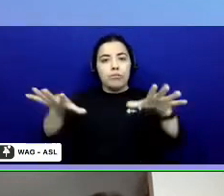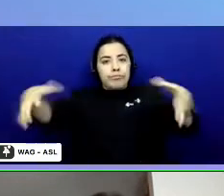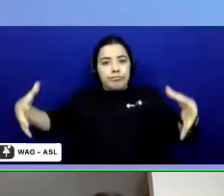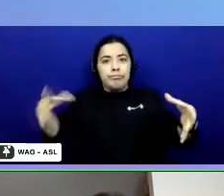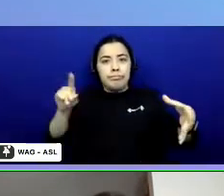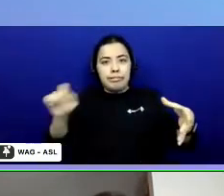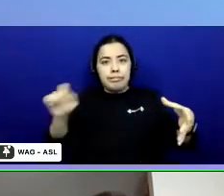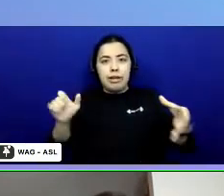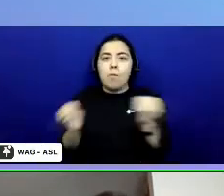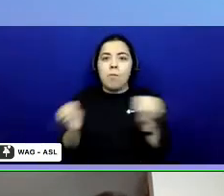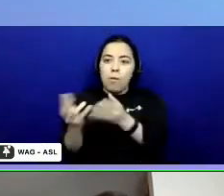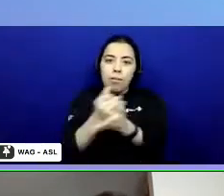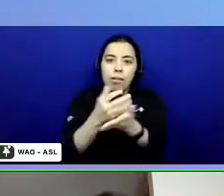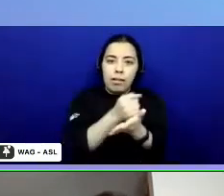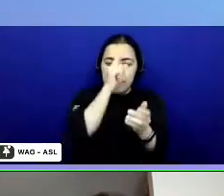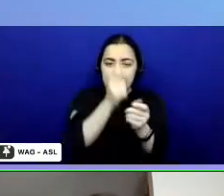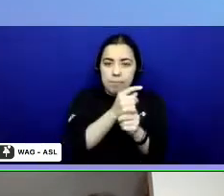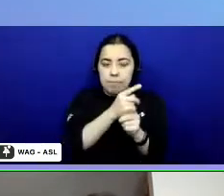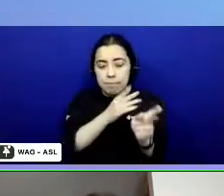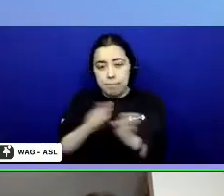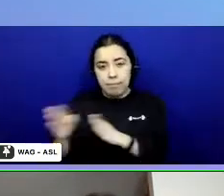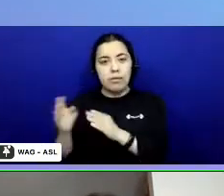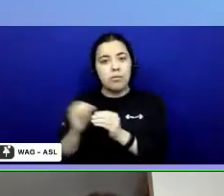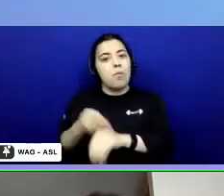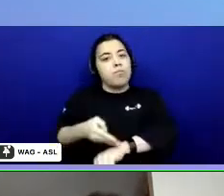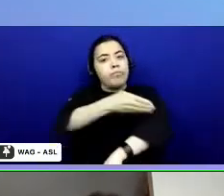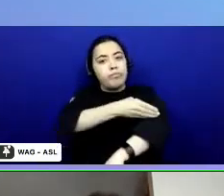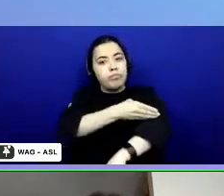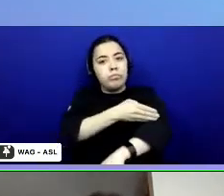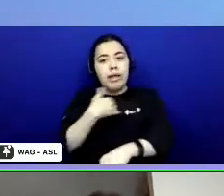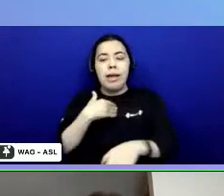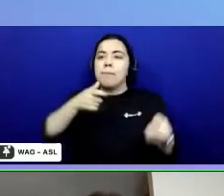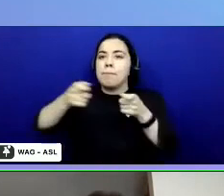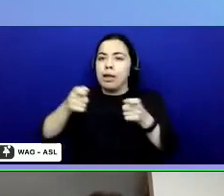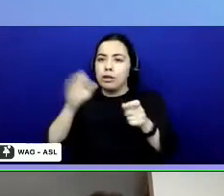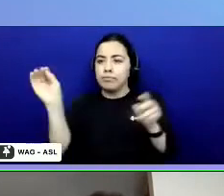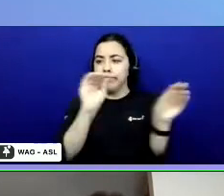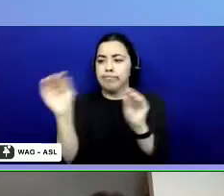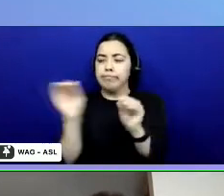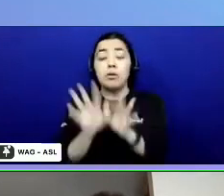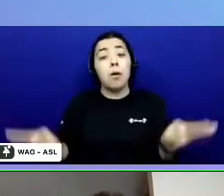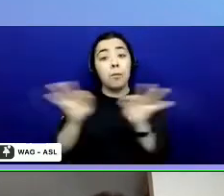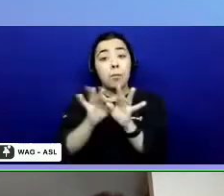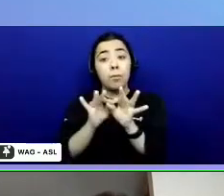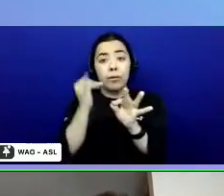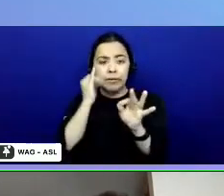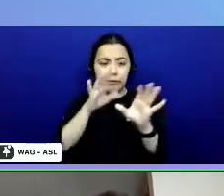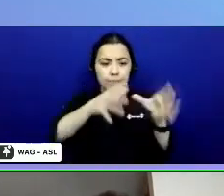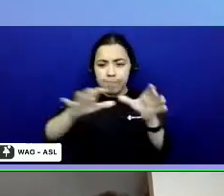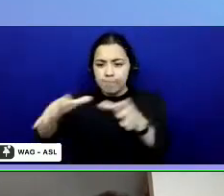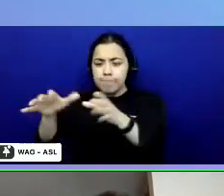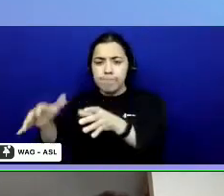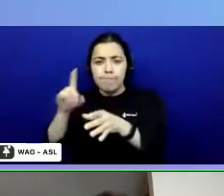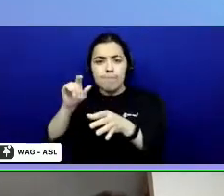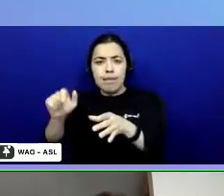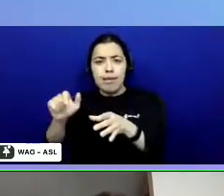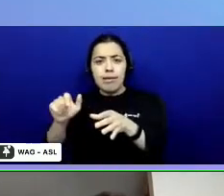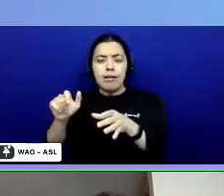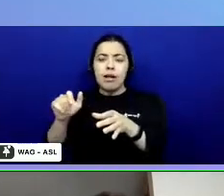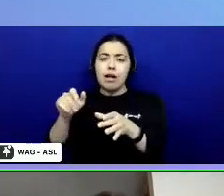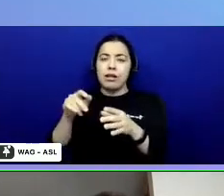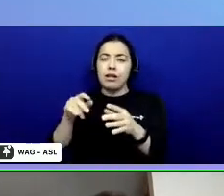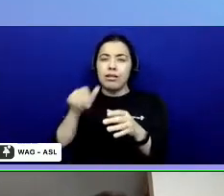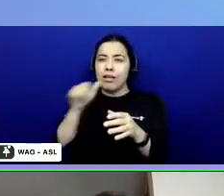better data management practices. It's important as you scale up your data sets to make sure that you're not introducing any noise and